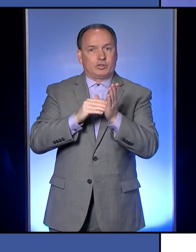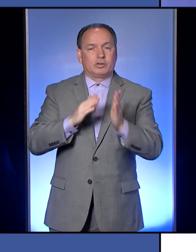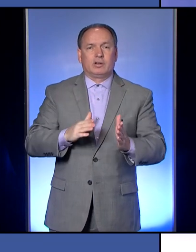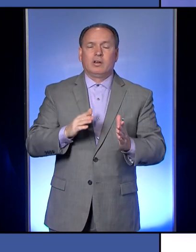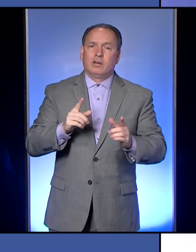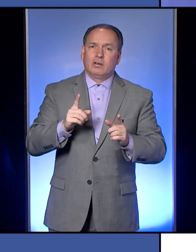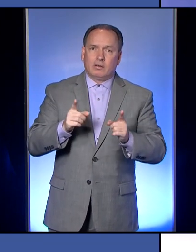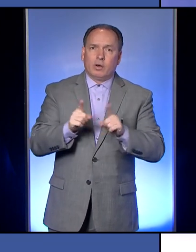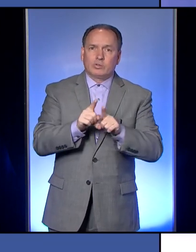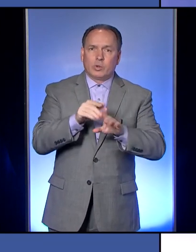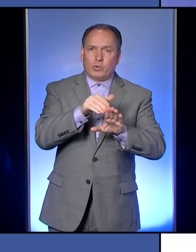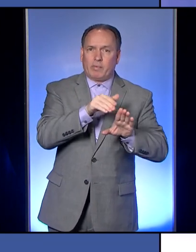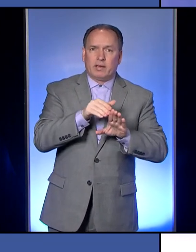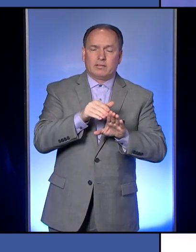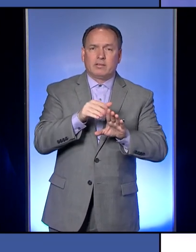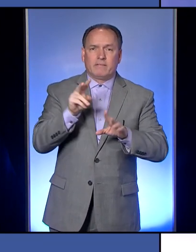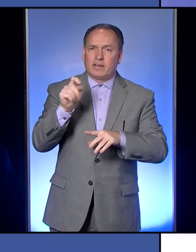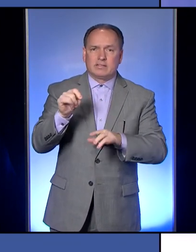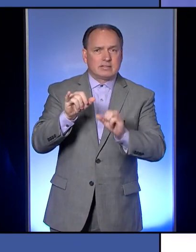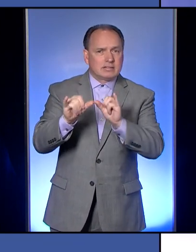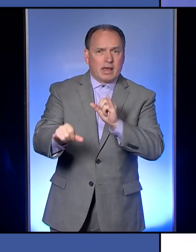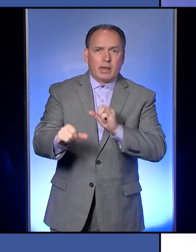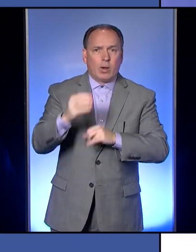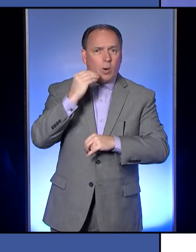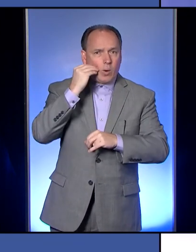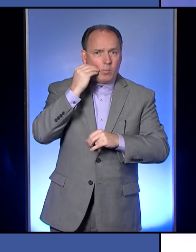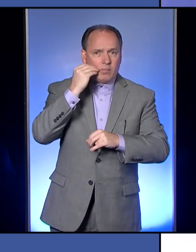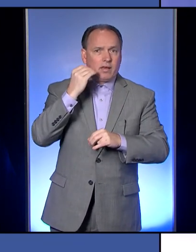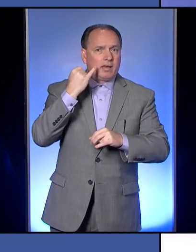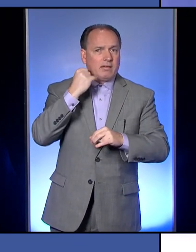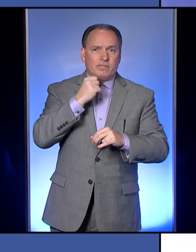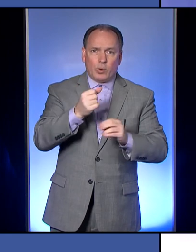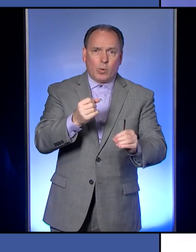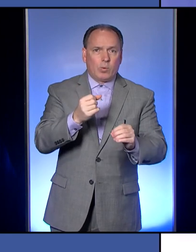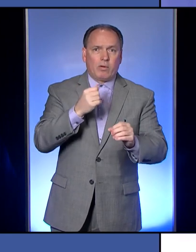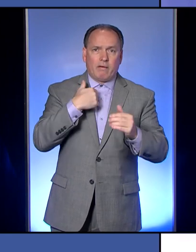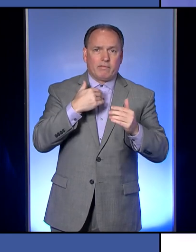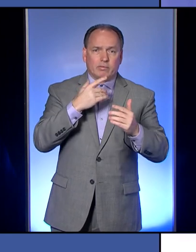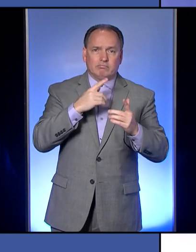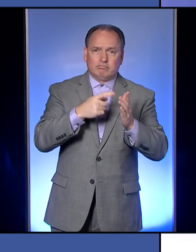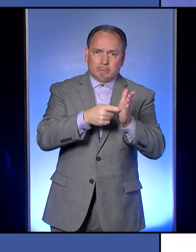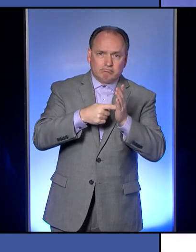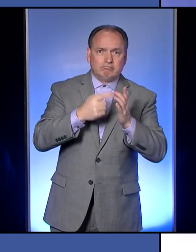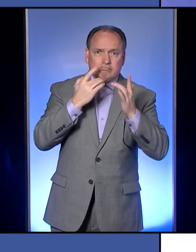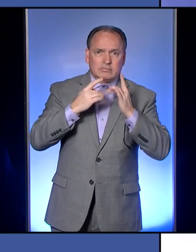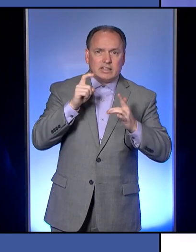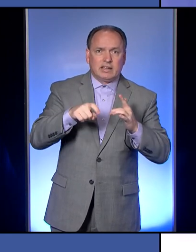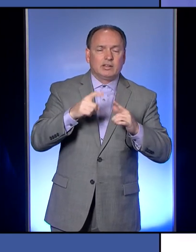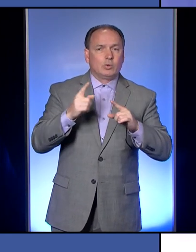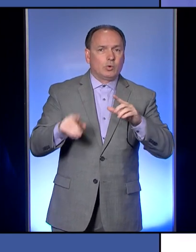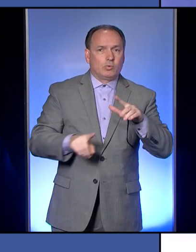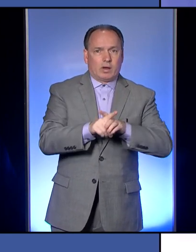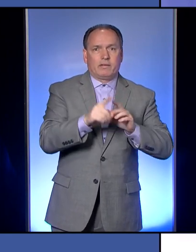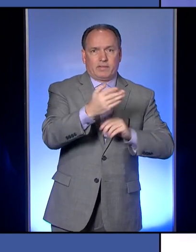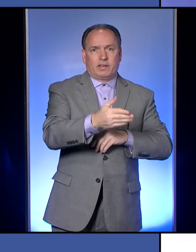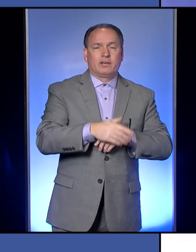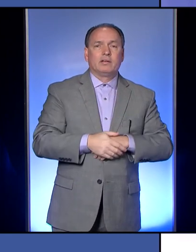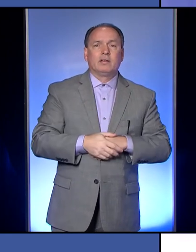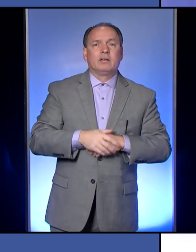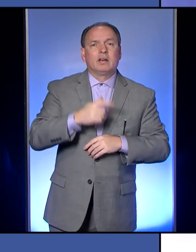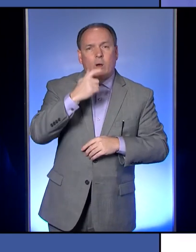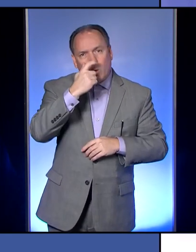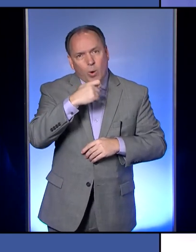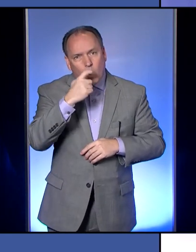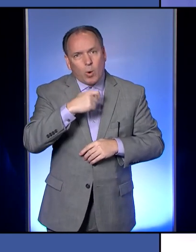home unless they have an urgent medical need to come to the medical center. Veterans experiencing cold or flu-like